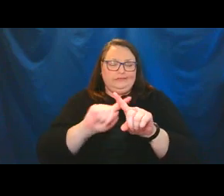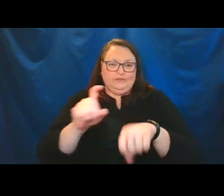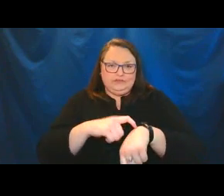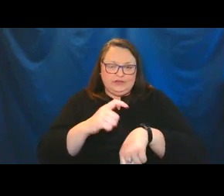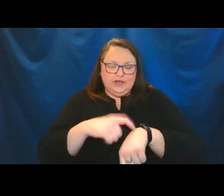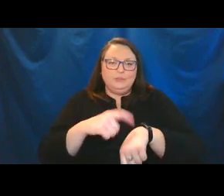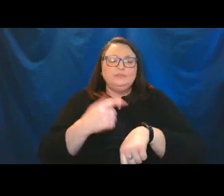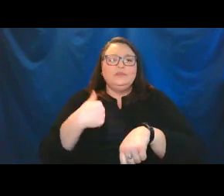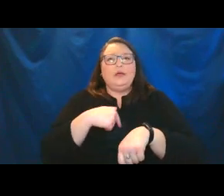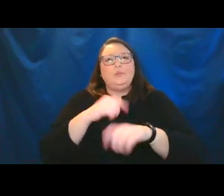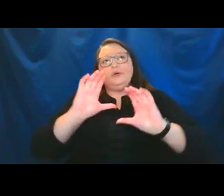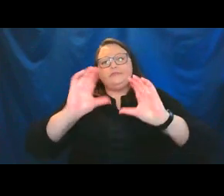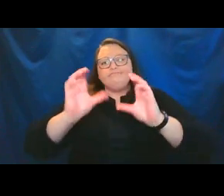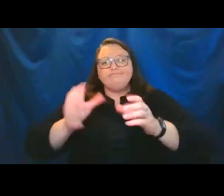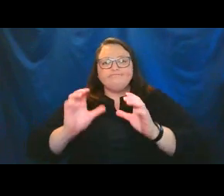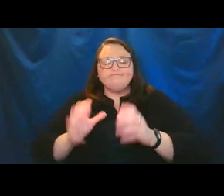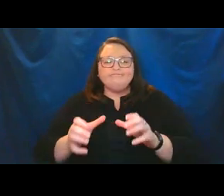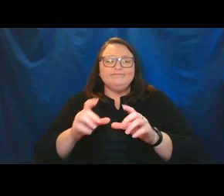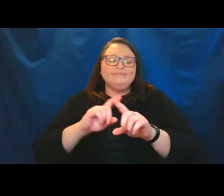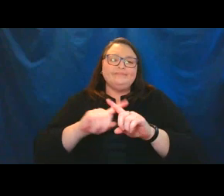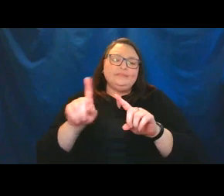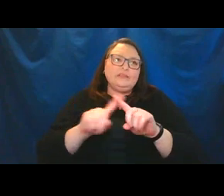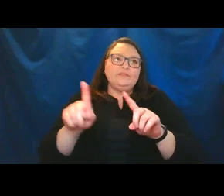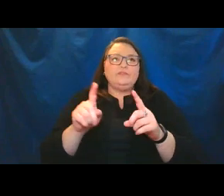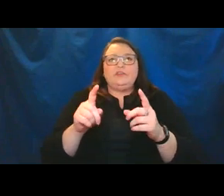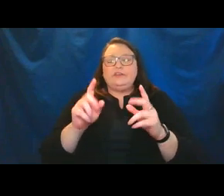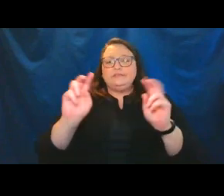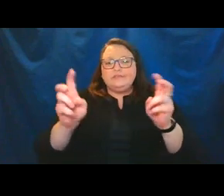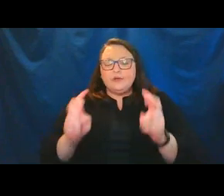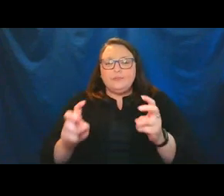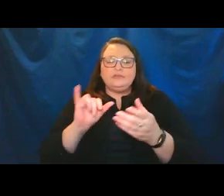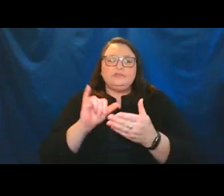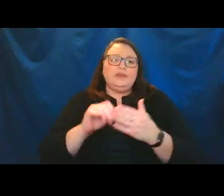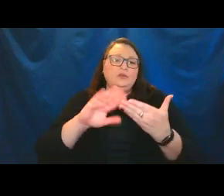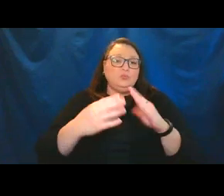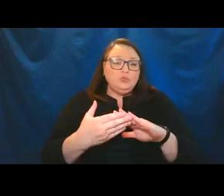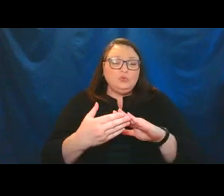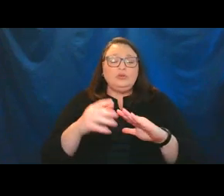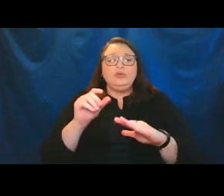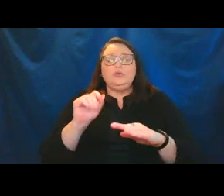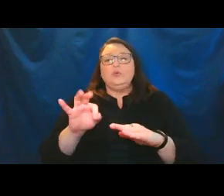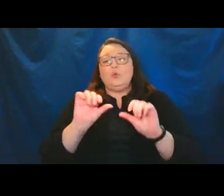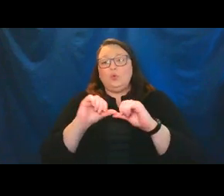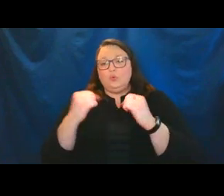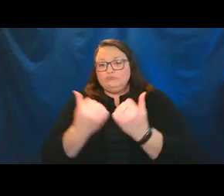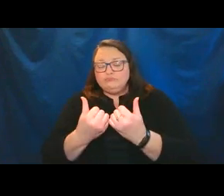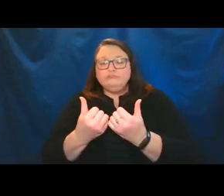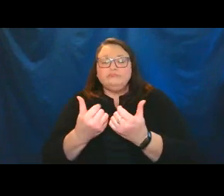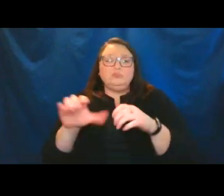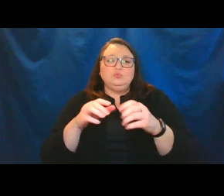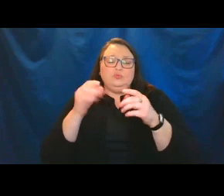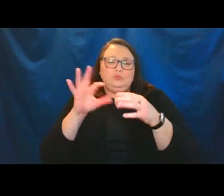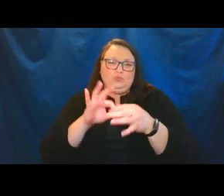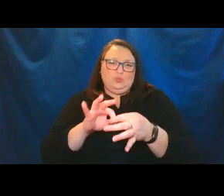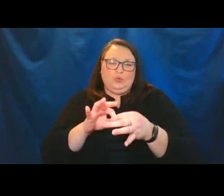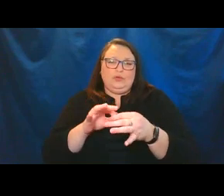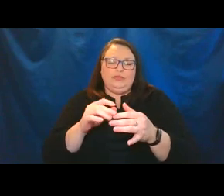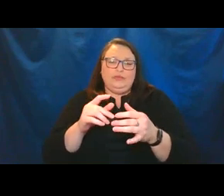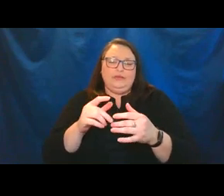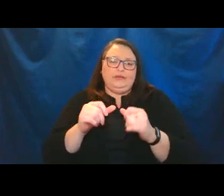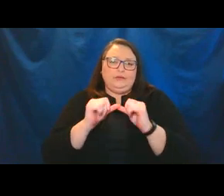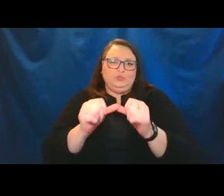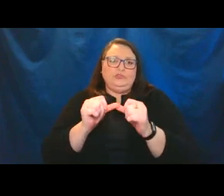or a practitioner might be within the process of doing resilience adaptation planning. And so in regards to technical assistance, not